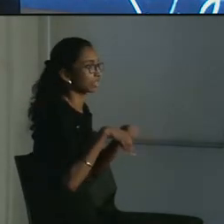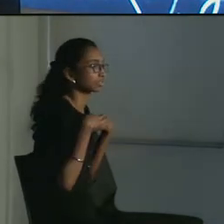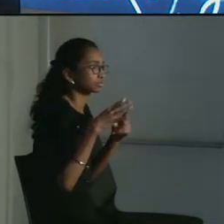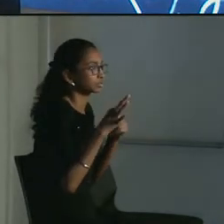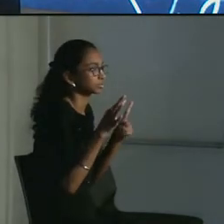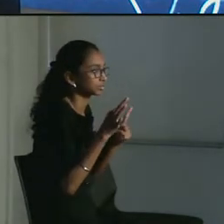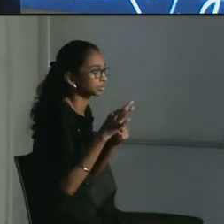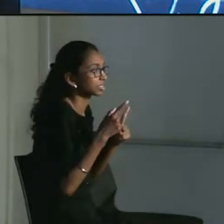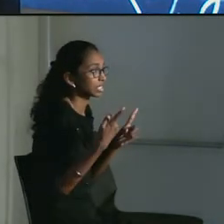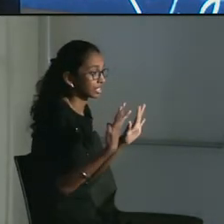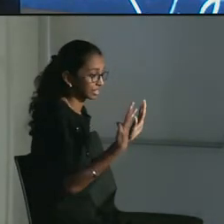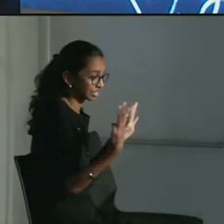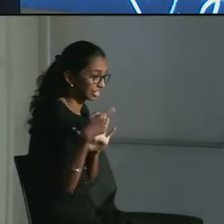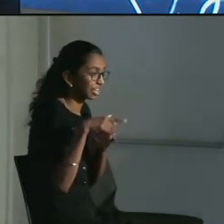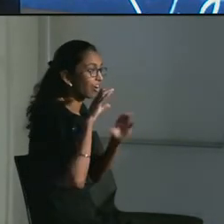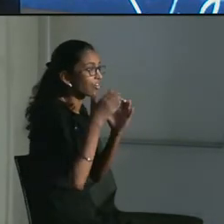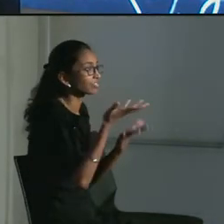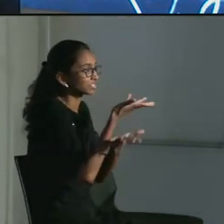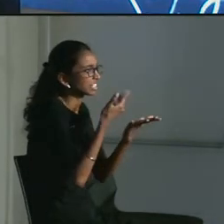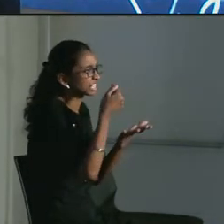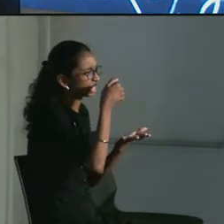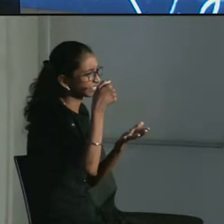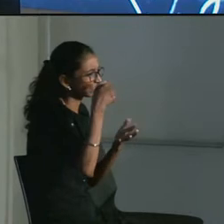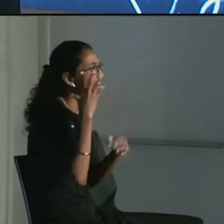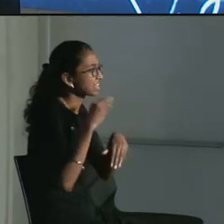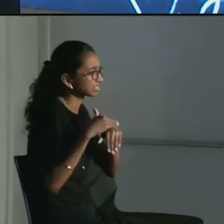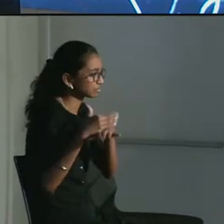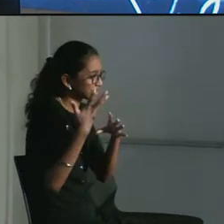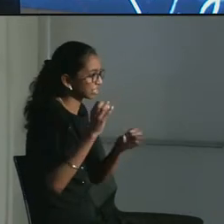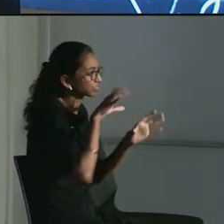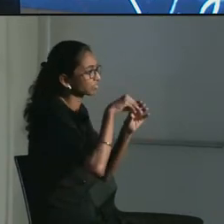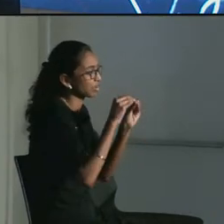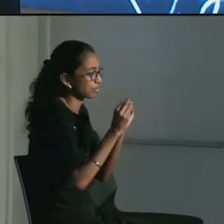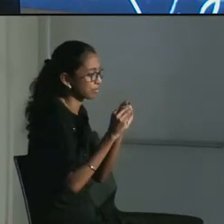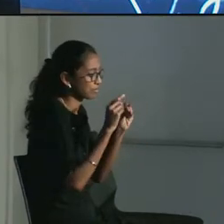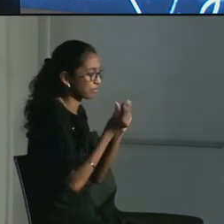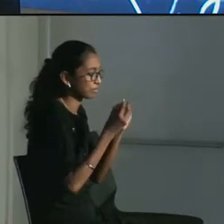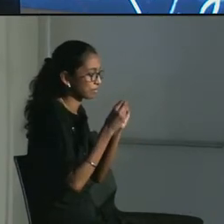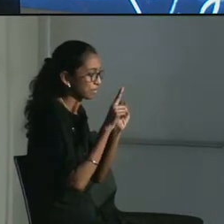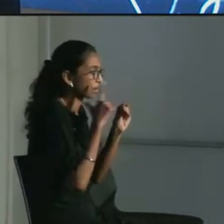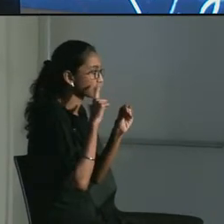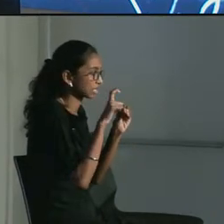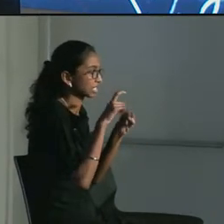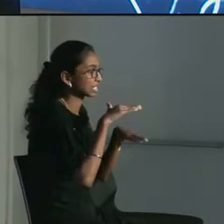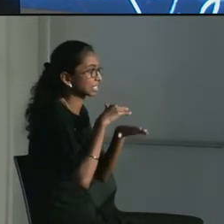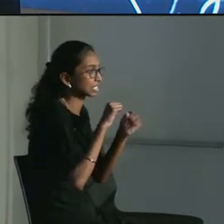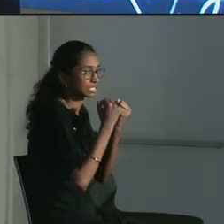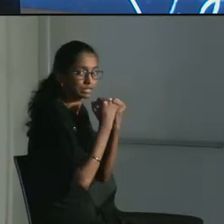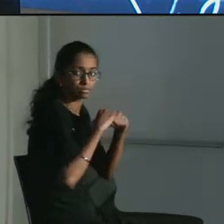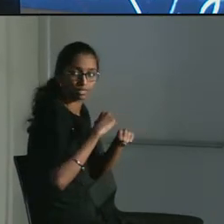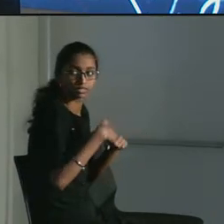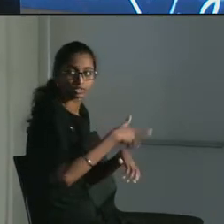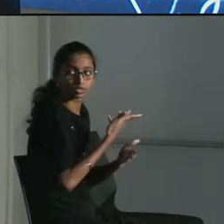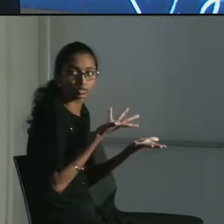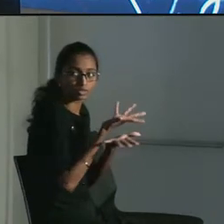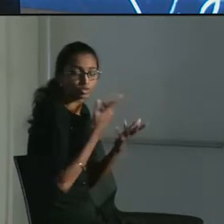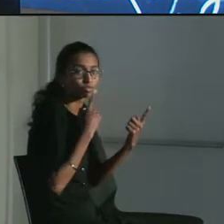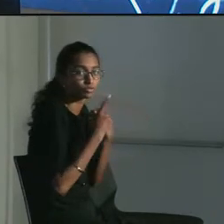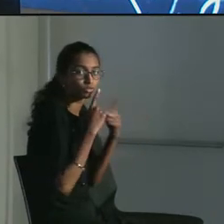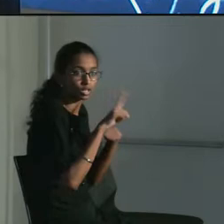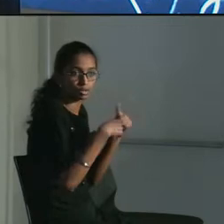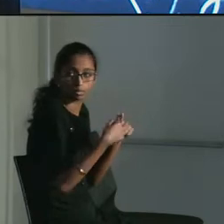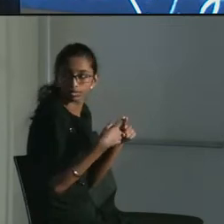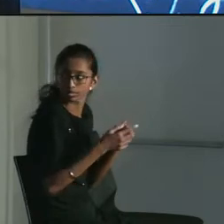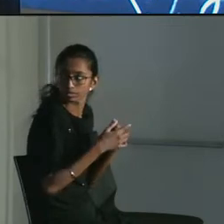we have a conversation? If we've had negative experiences in public spaces, why aren't we talking about it? And